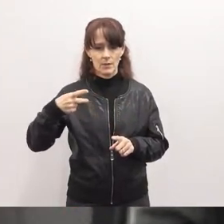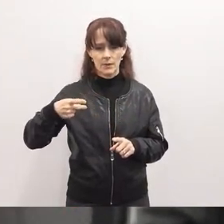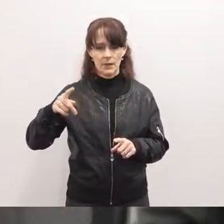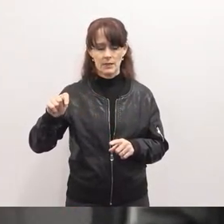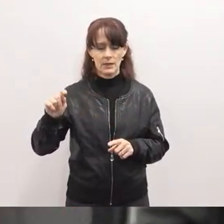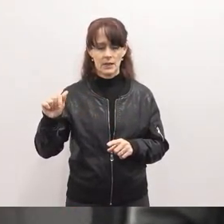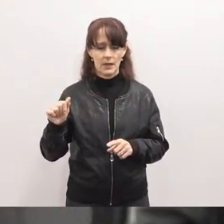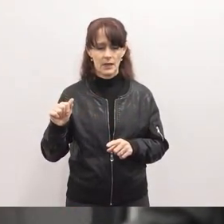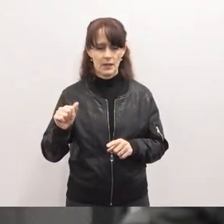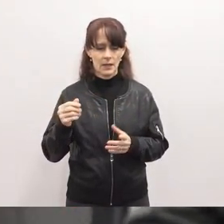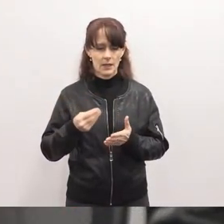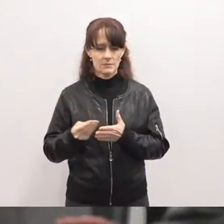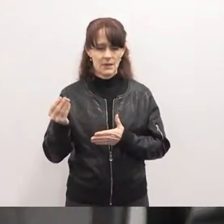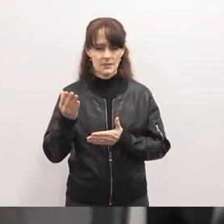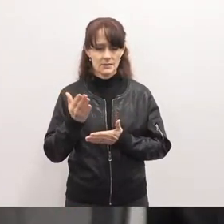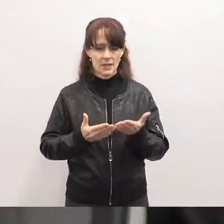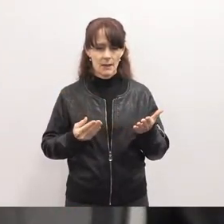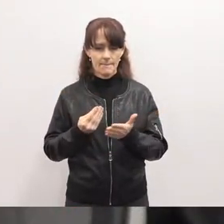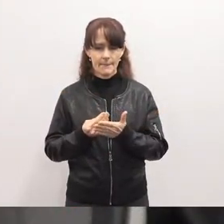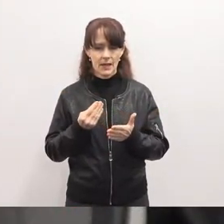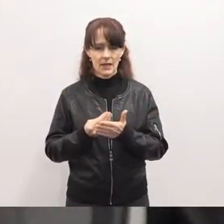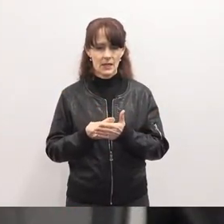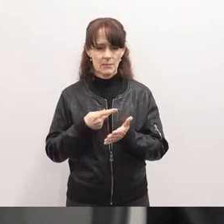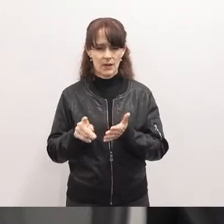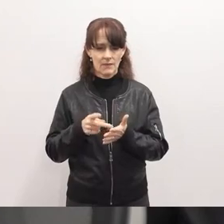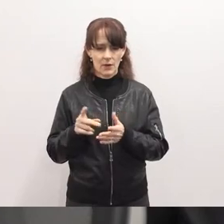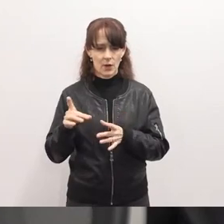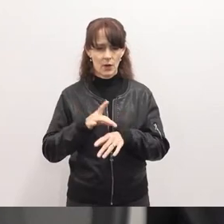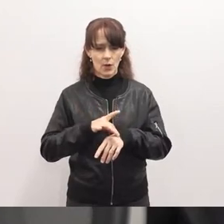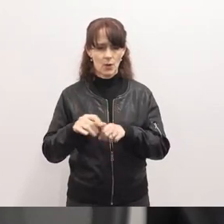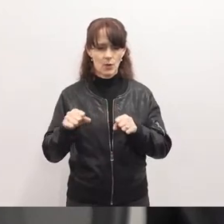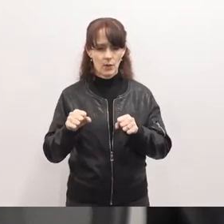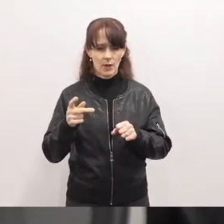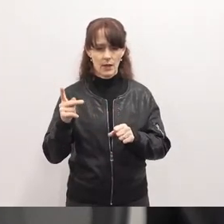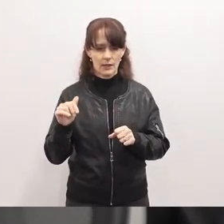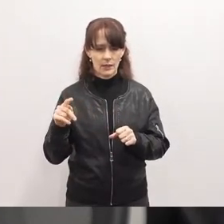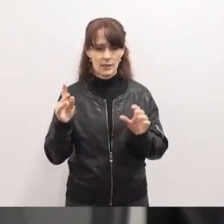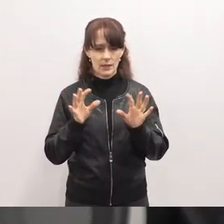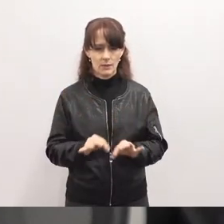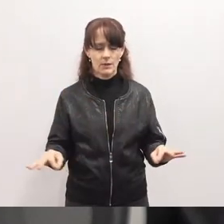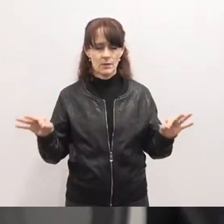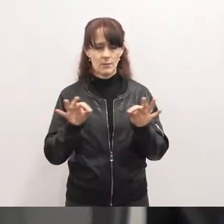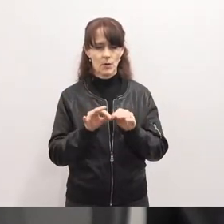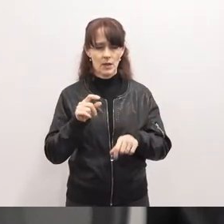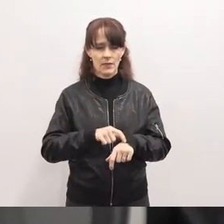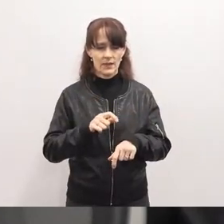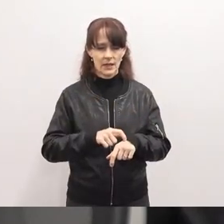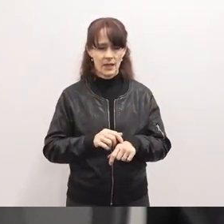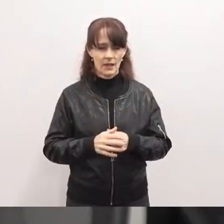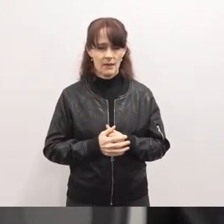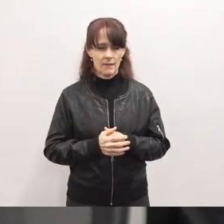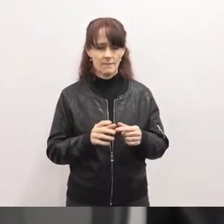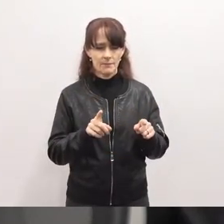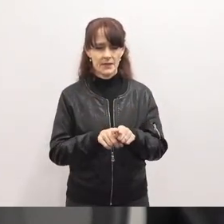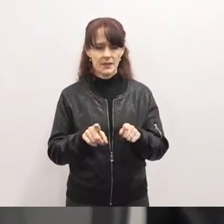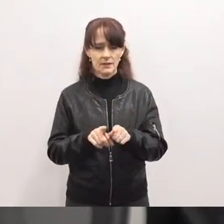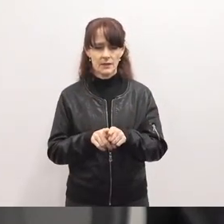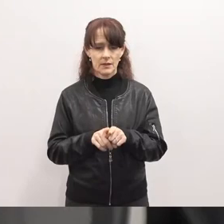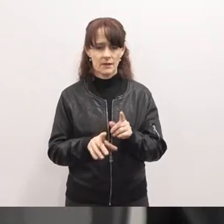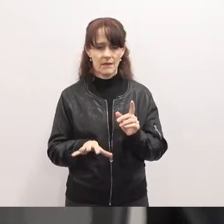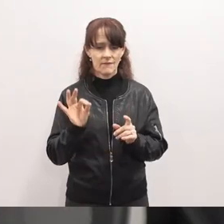and we spent some money and we paid for an earthquake kit, which was really important at the time. But in also finding